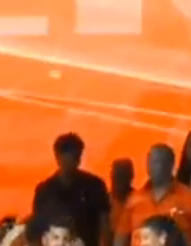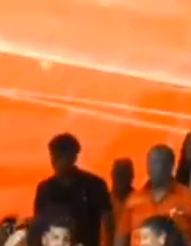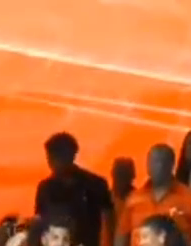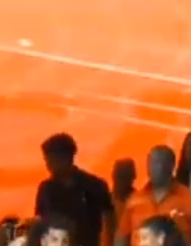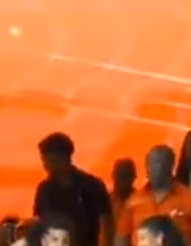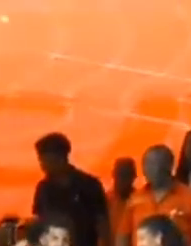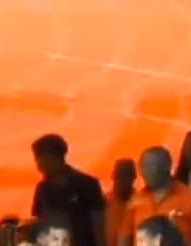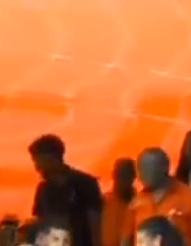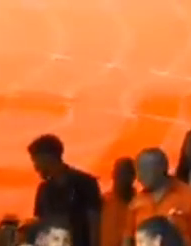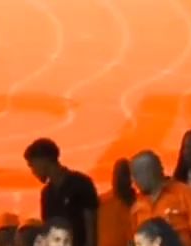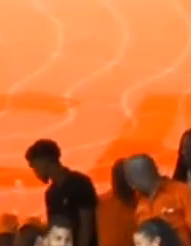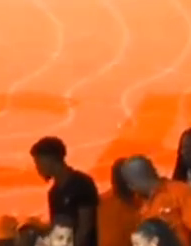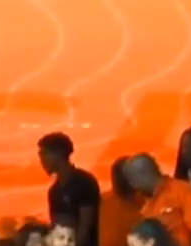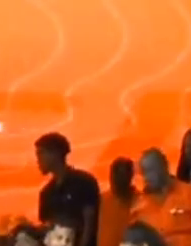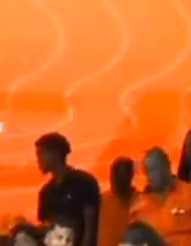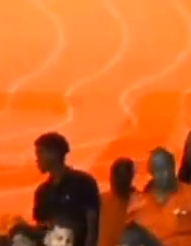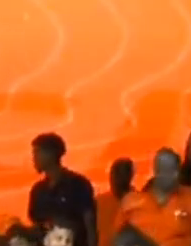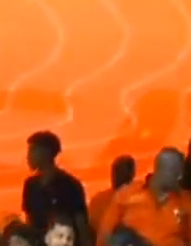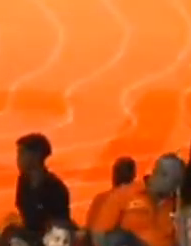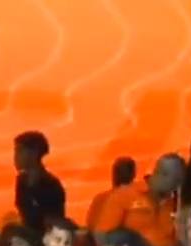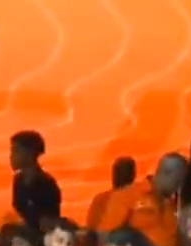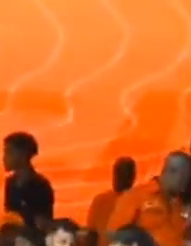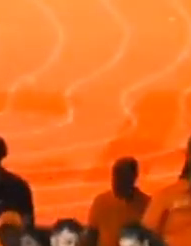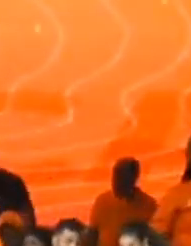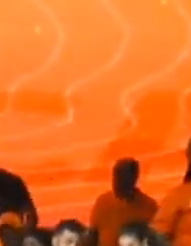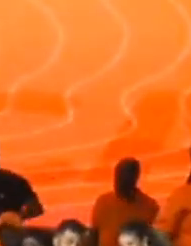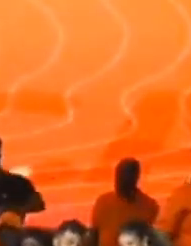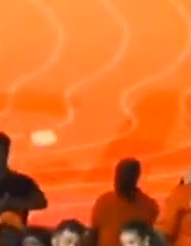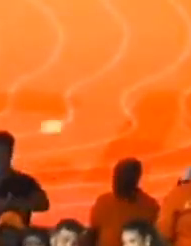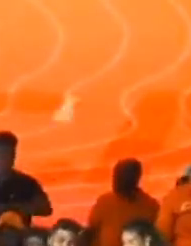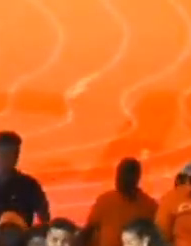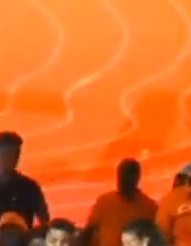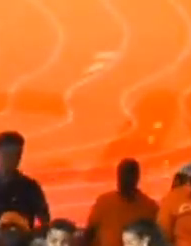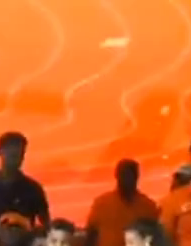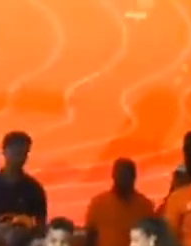and more we rise. The more them chat, and more we rise.